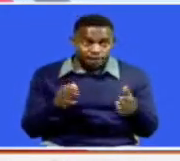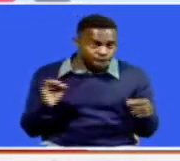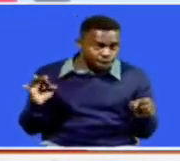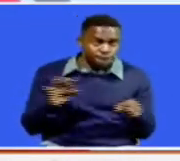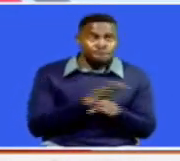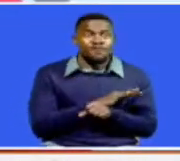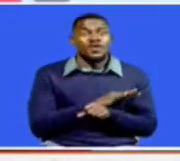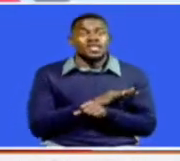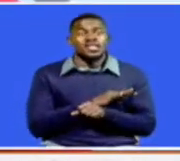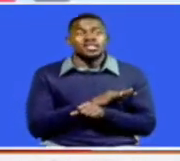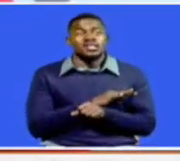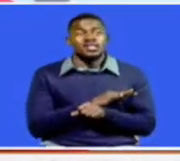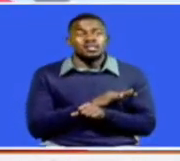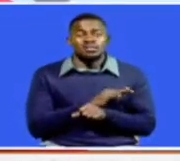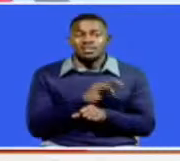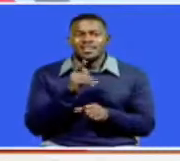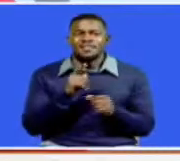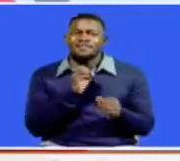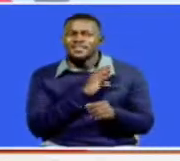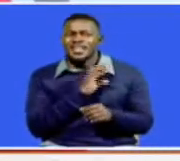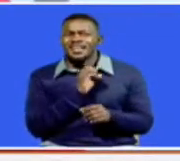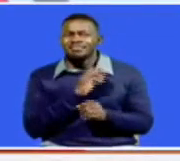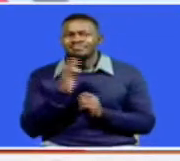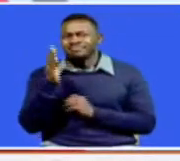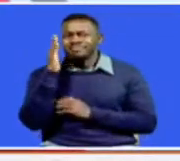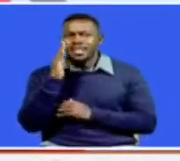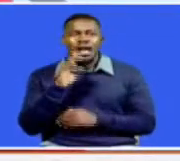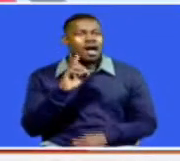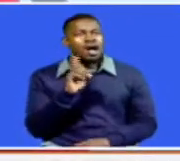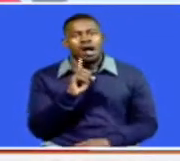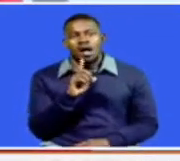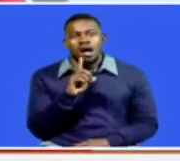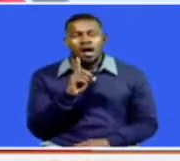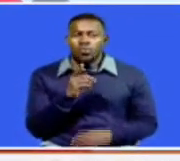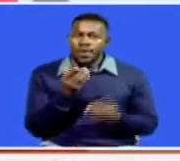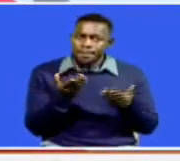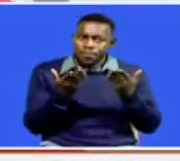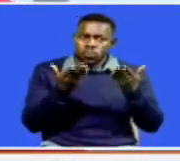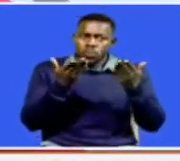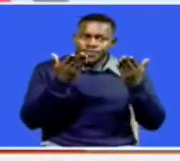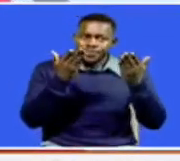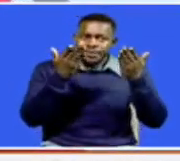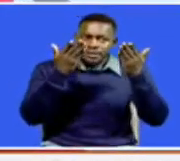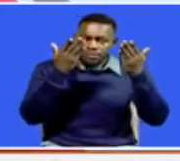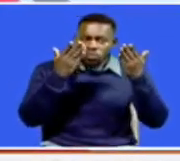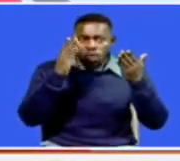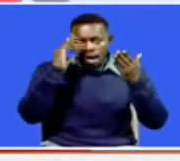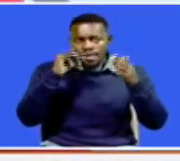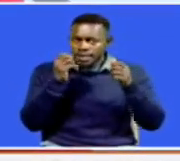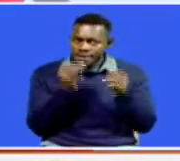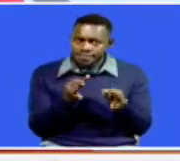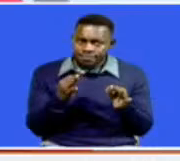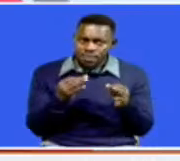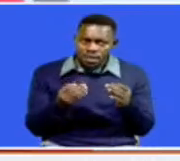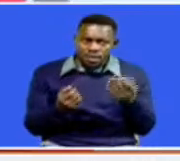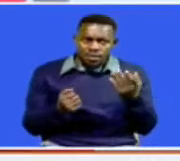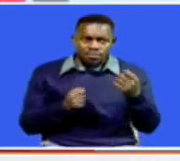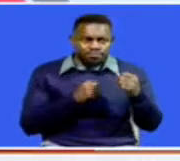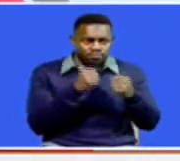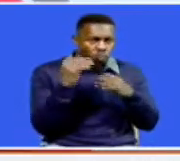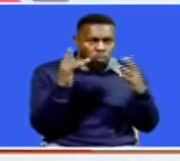want confrontation with the security team, but everything has been improved, including the VVIP. We are just asking people